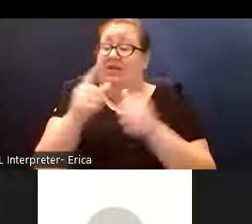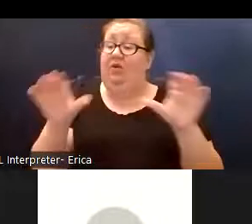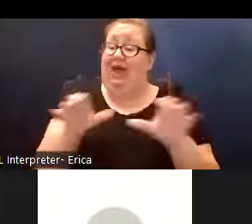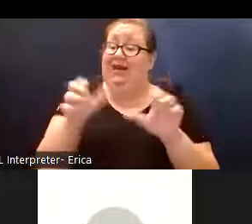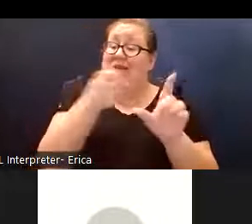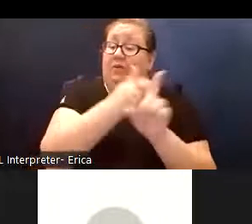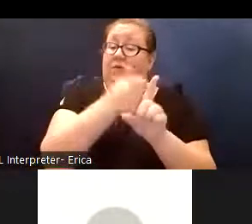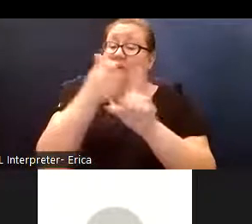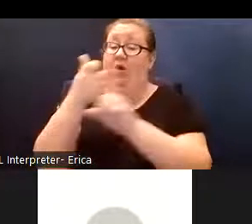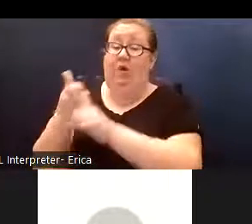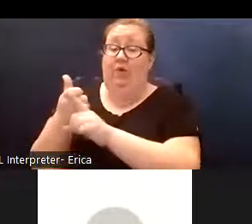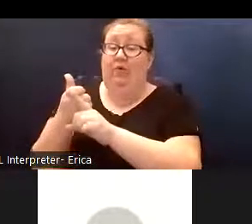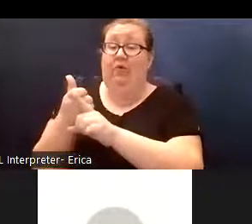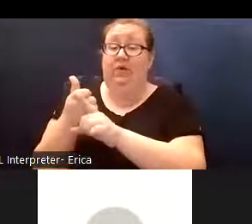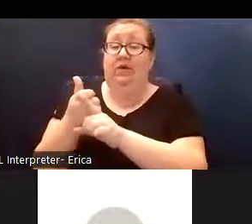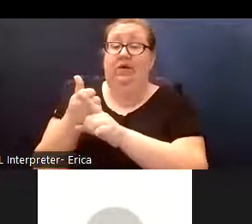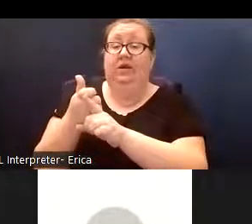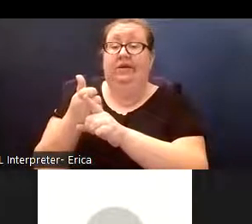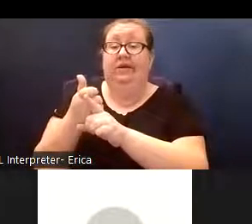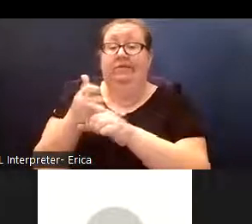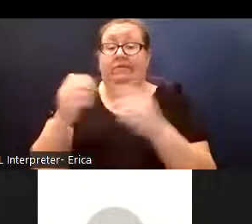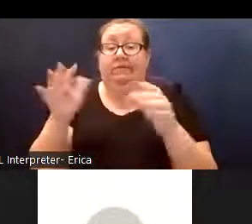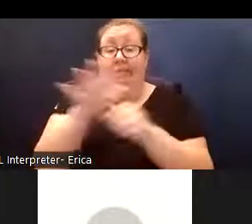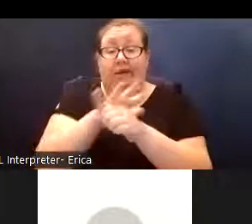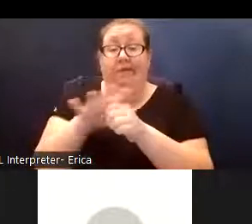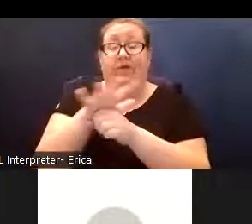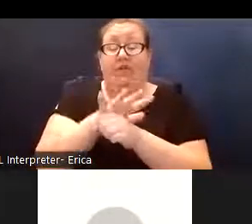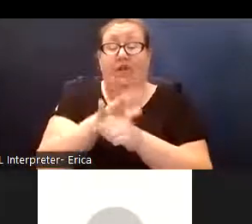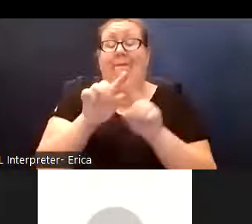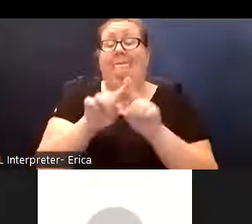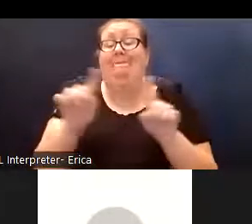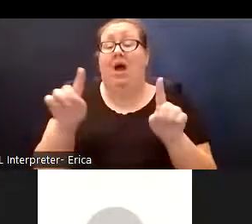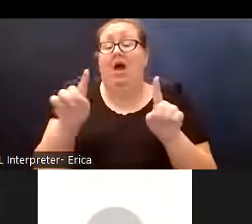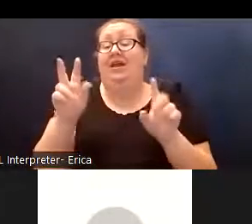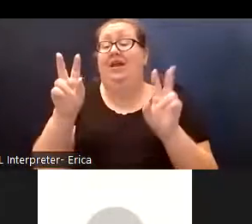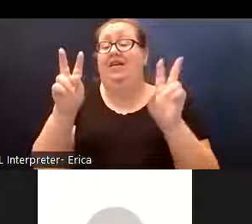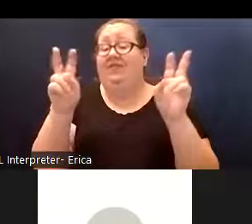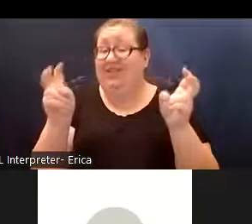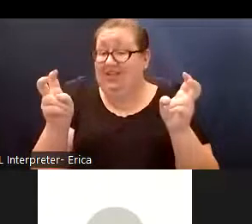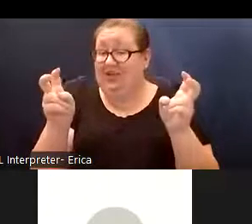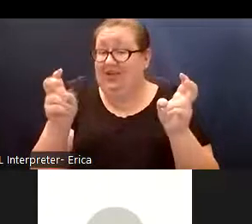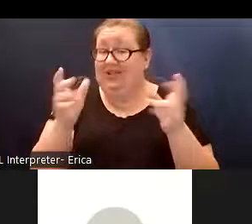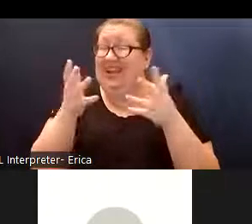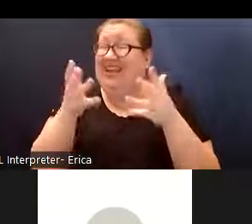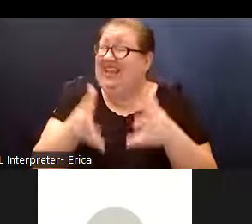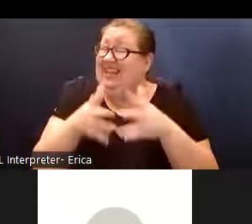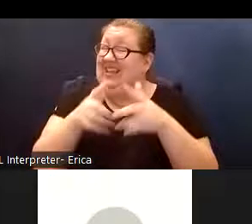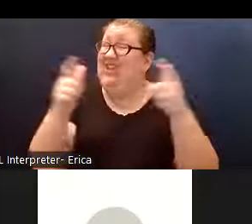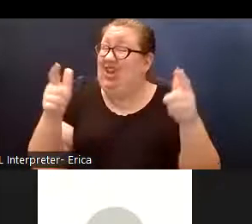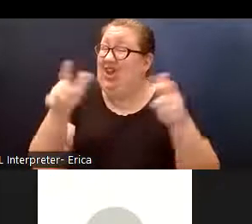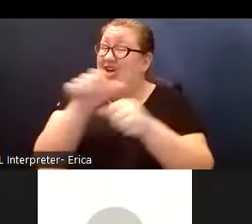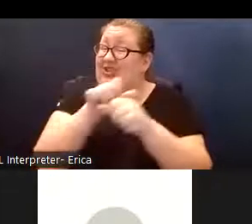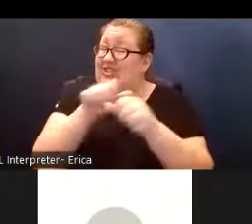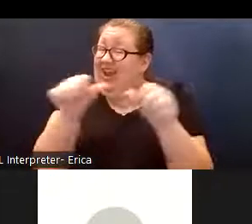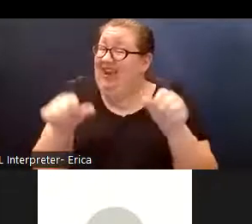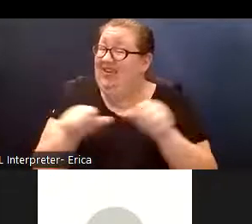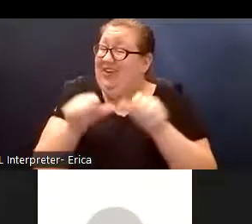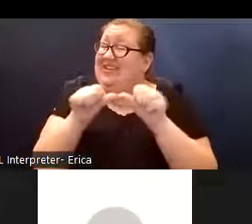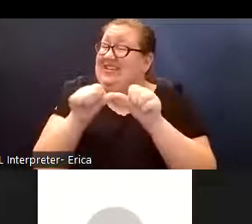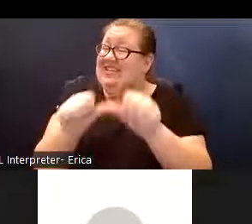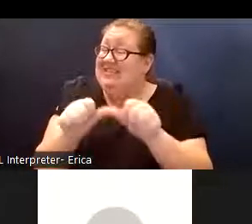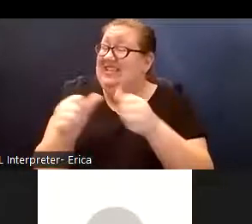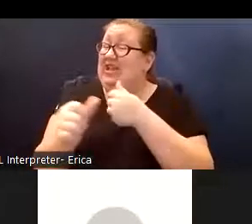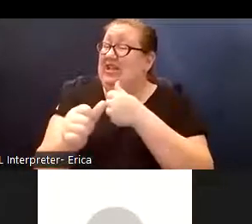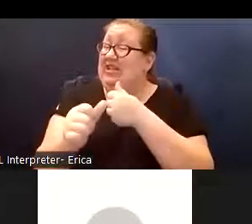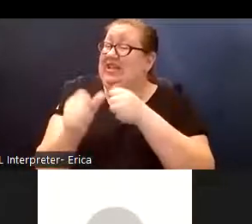own purview. However, the issues to consider are that this leaves a large area still exposed to risk and